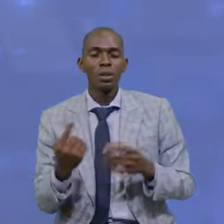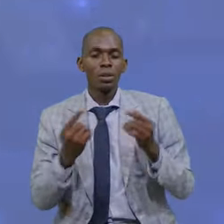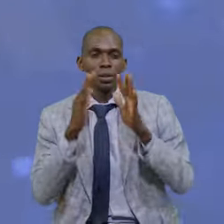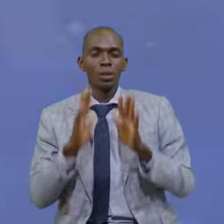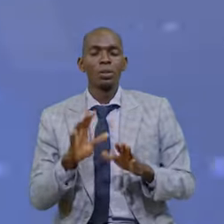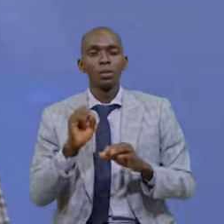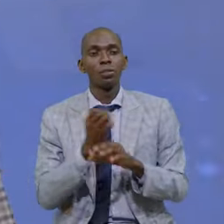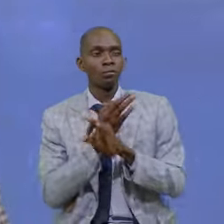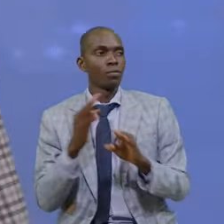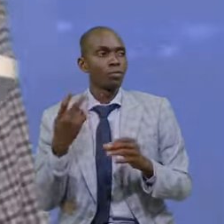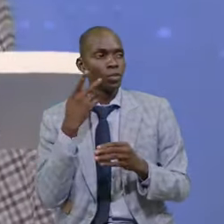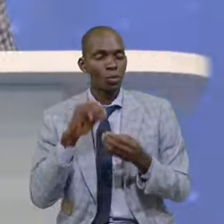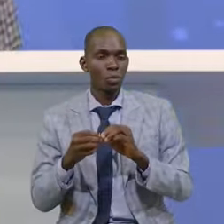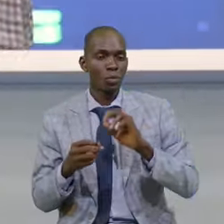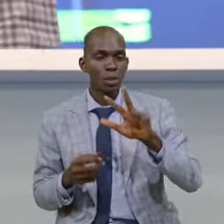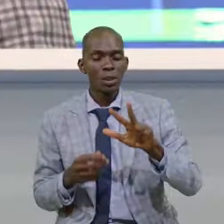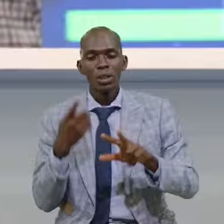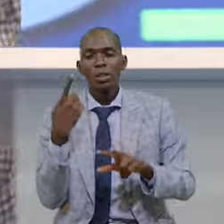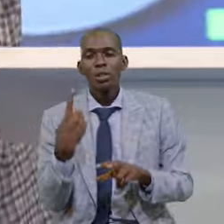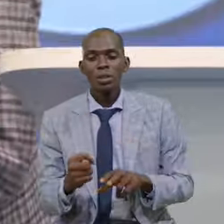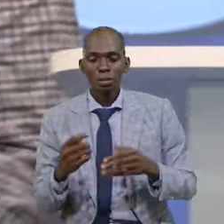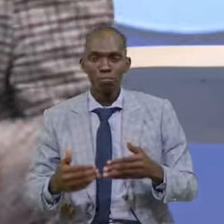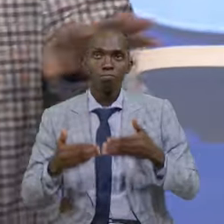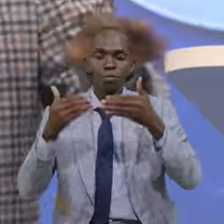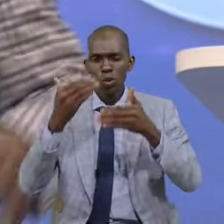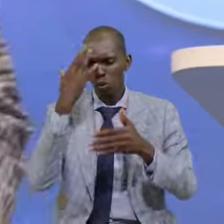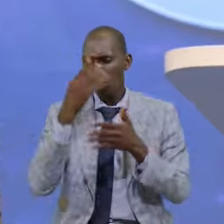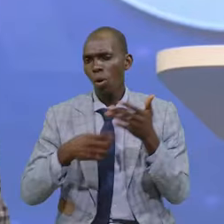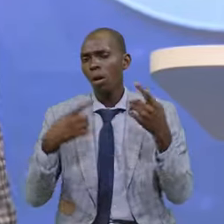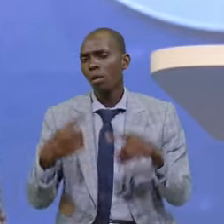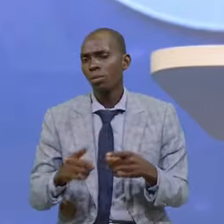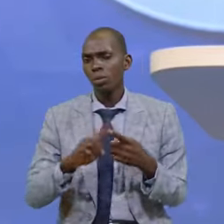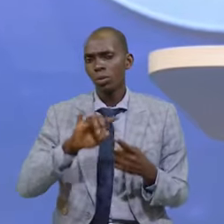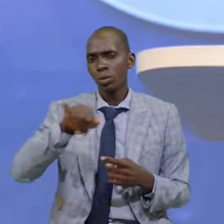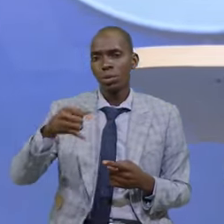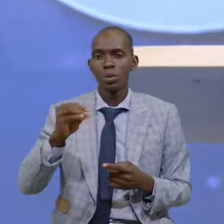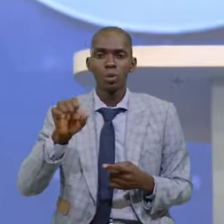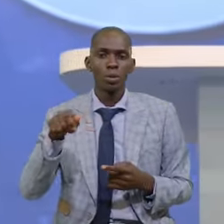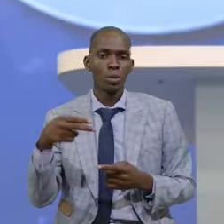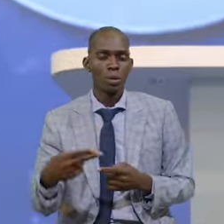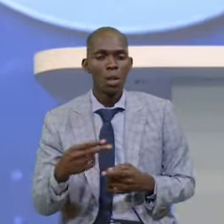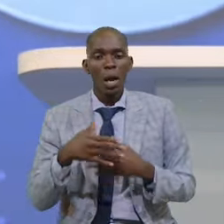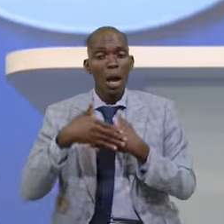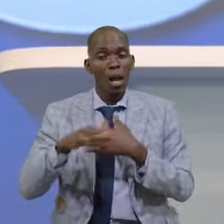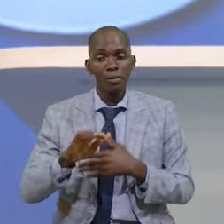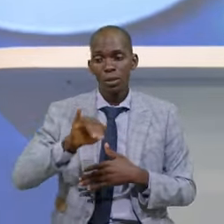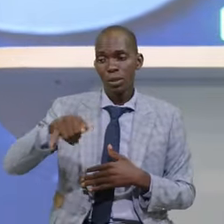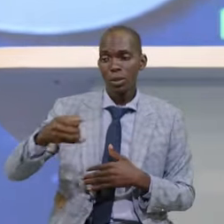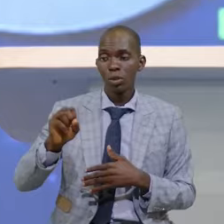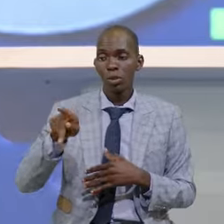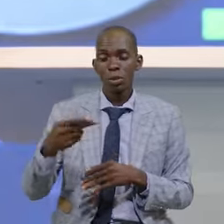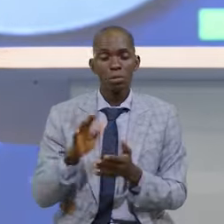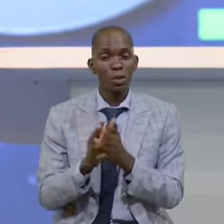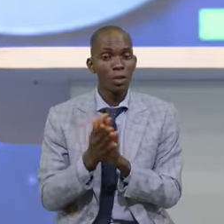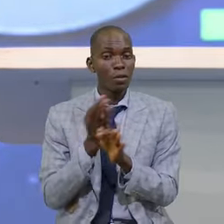Number three is the promotion. You know what happened to Joseph? After he was set free, after he was loose, promotion came.